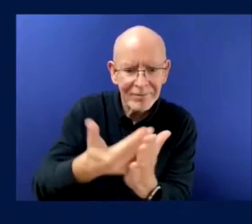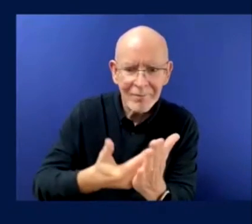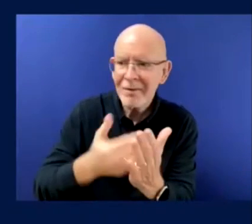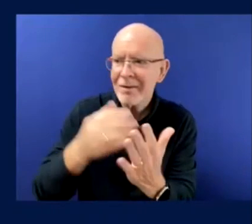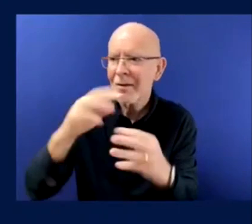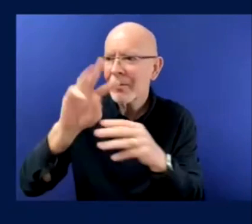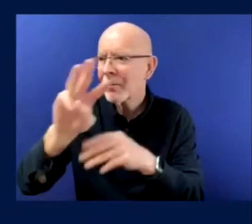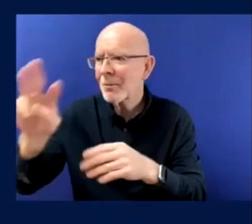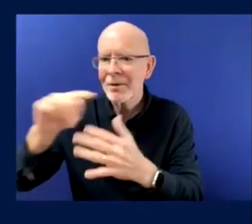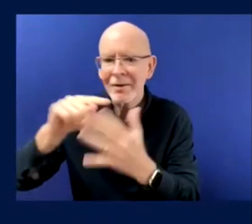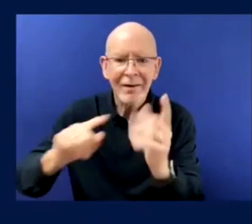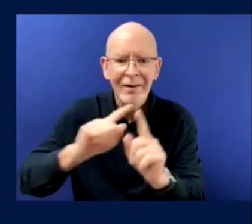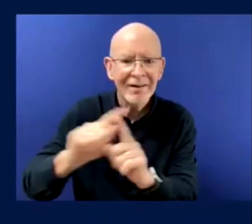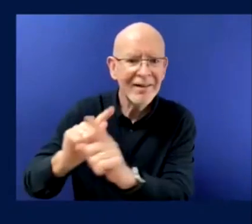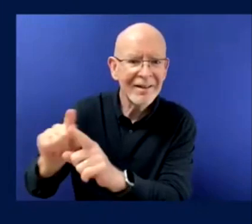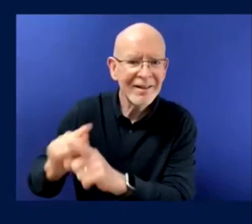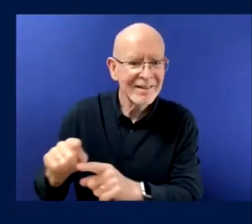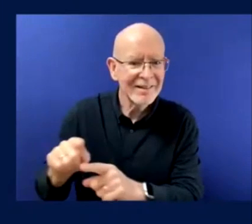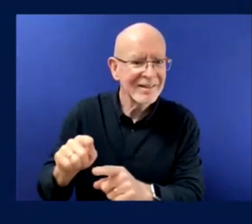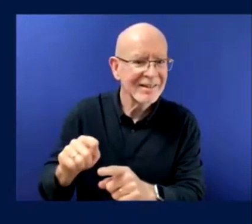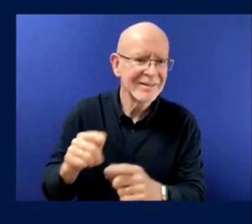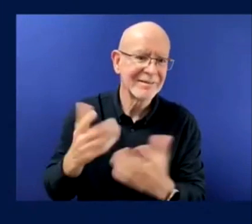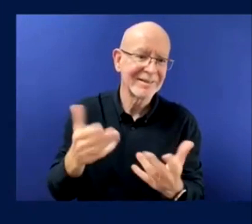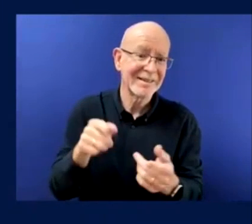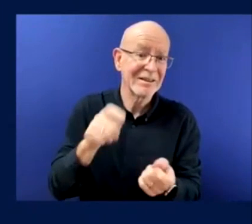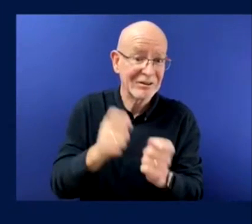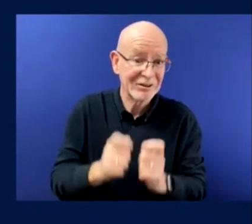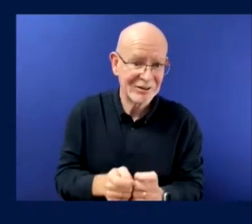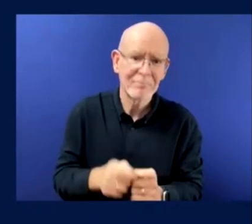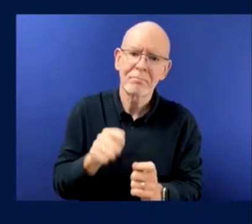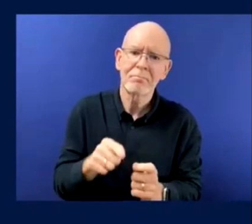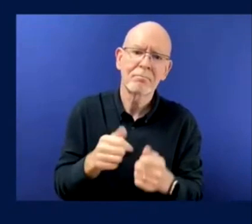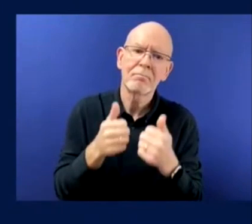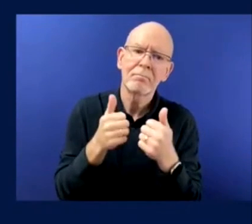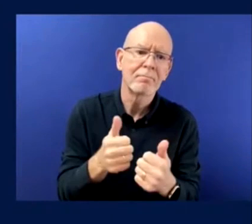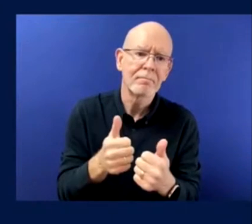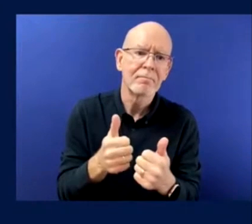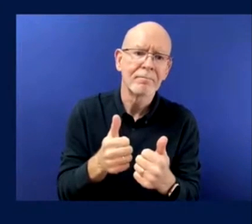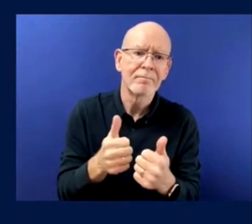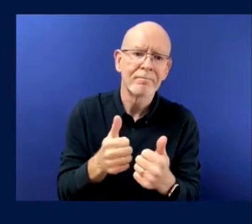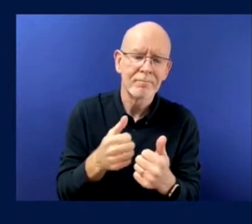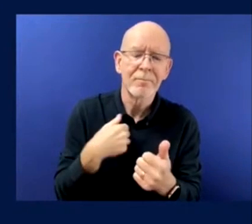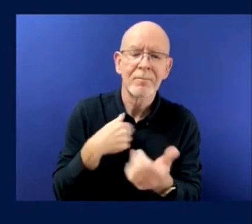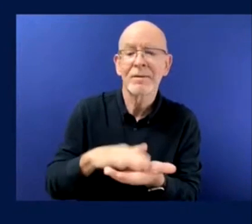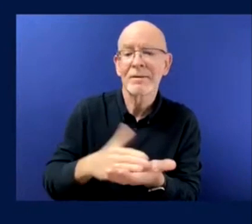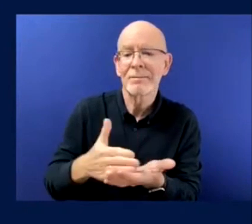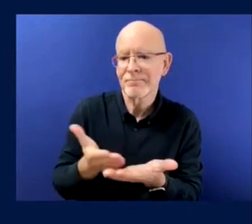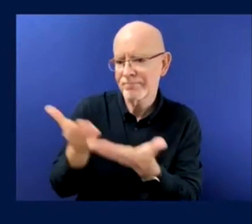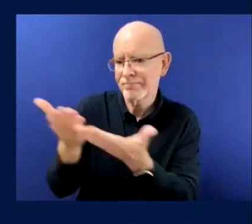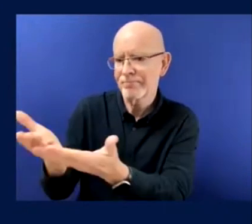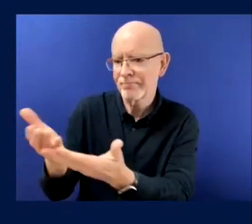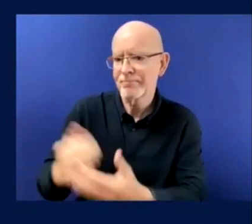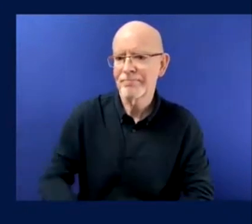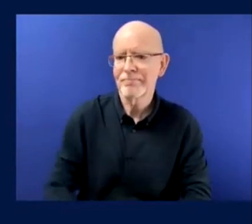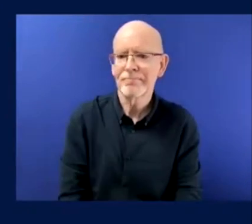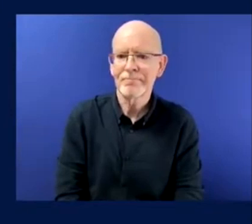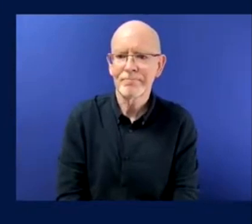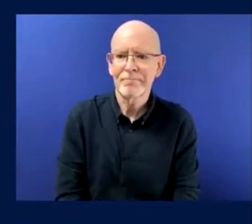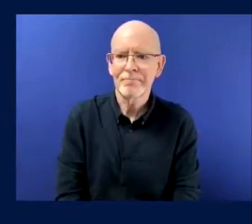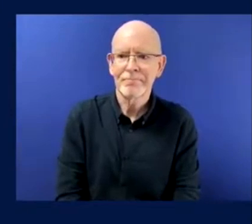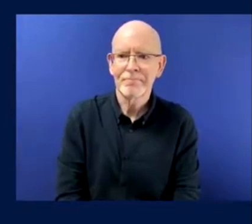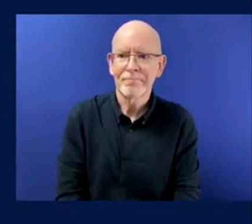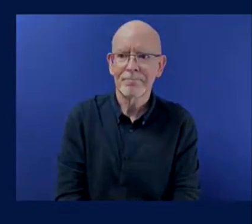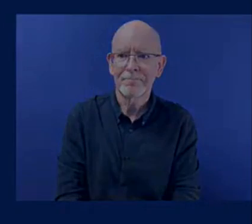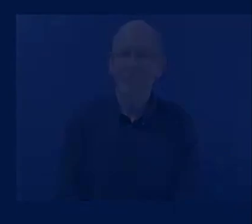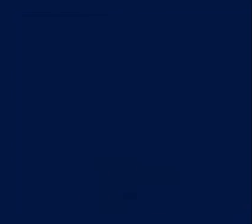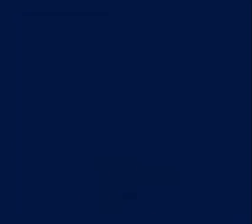long-term health conditions, will encourage and make non-visibly disabled spectators confident to come to matches at your stadium.